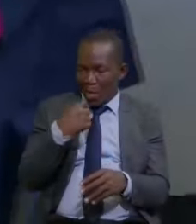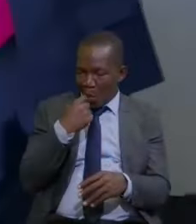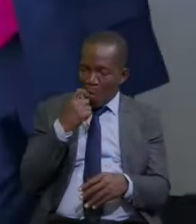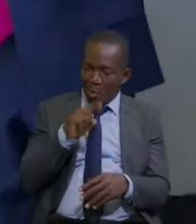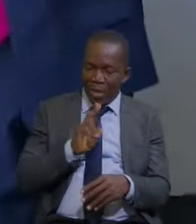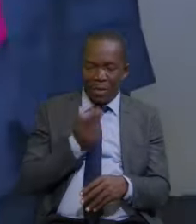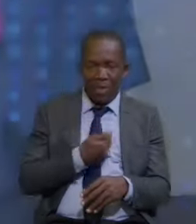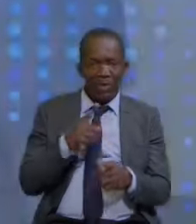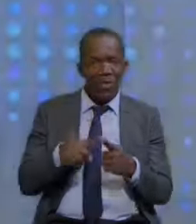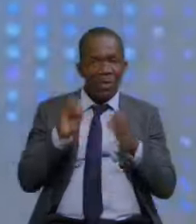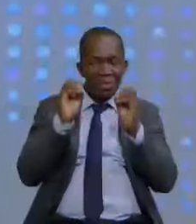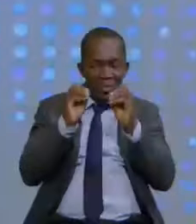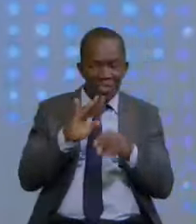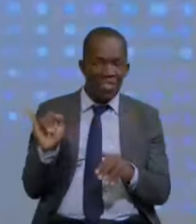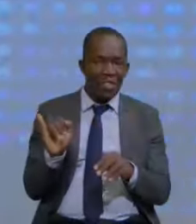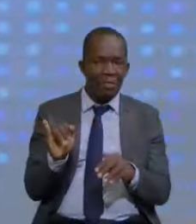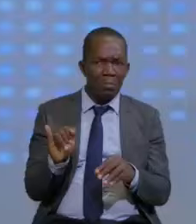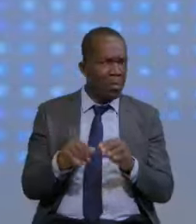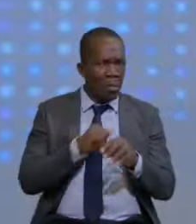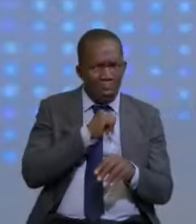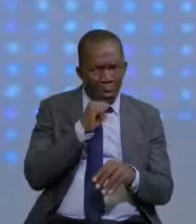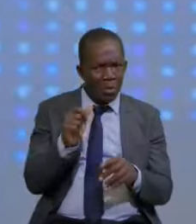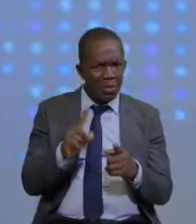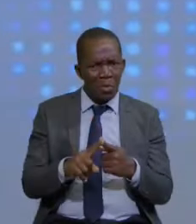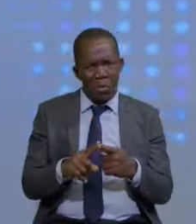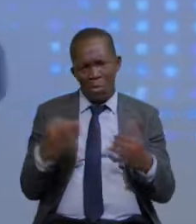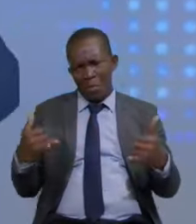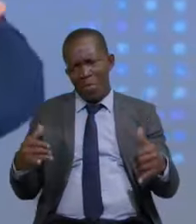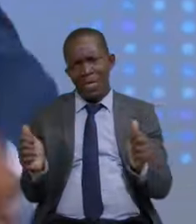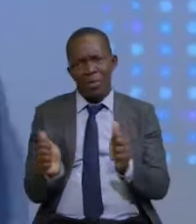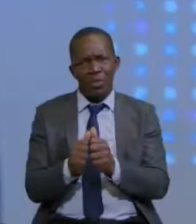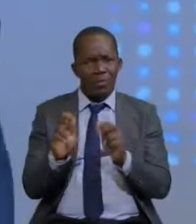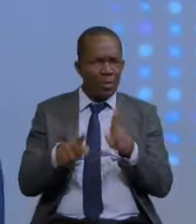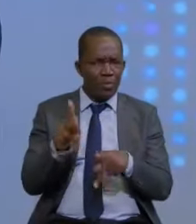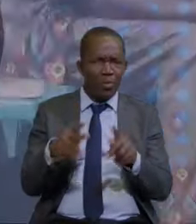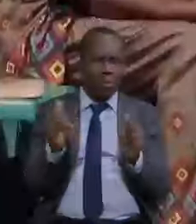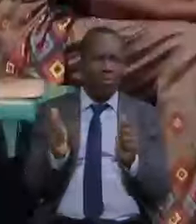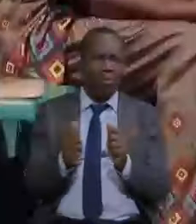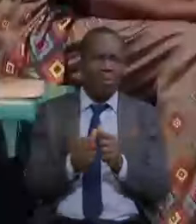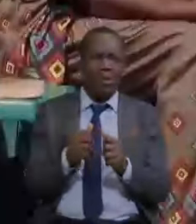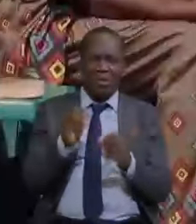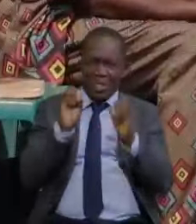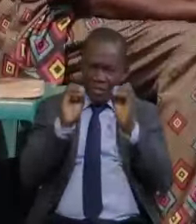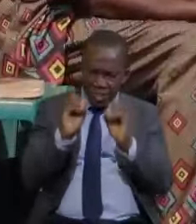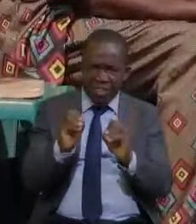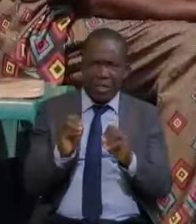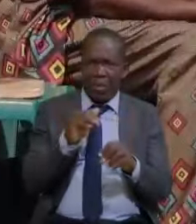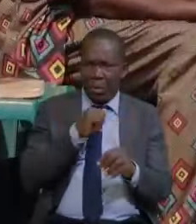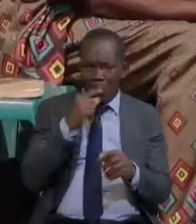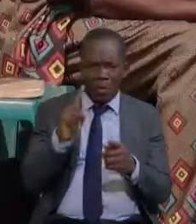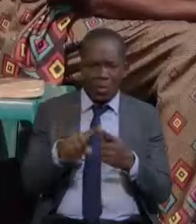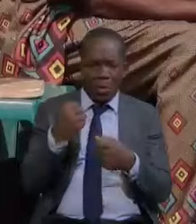entertain. We should teach. We shouldn't, you know, just make people happy. We're not